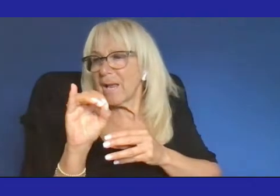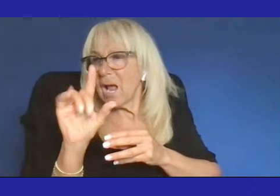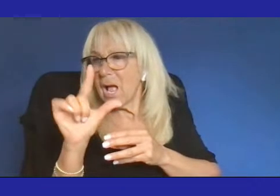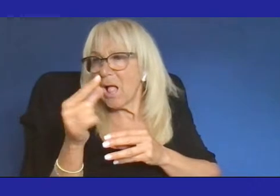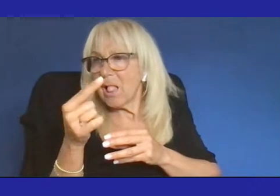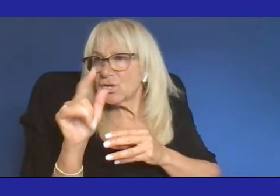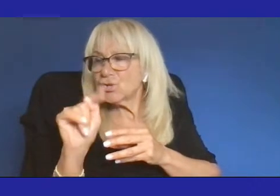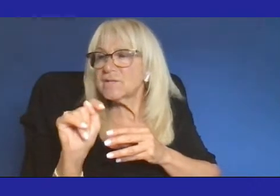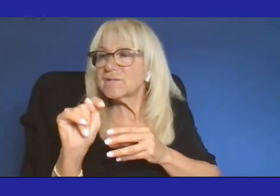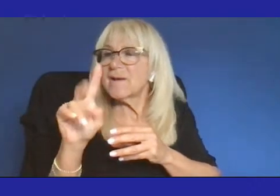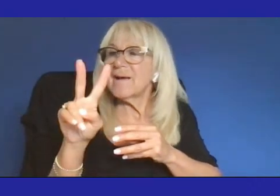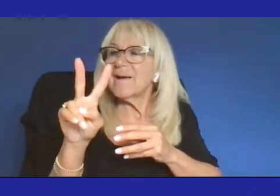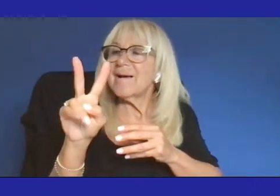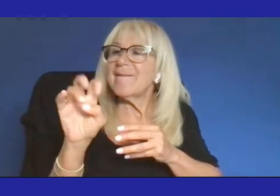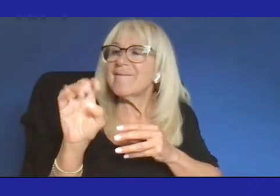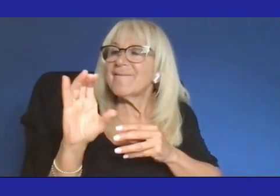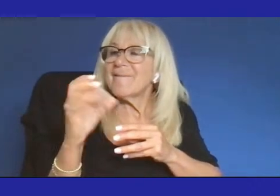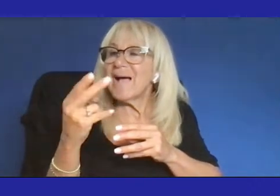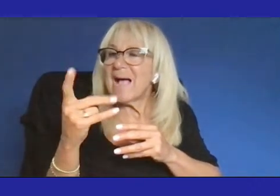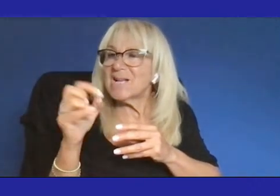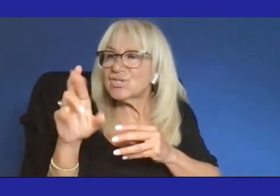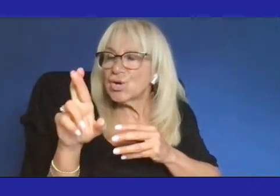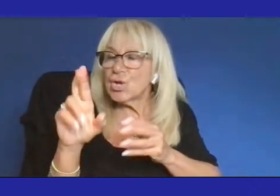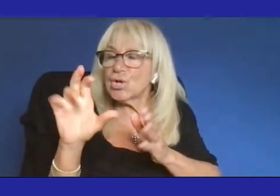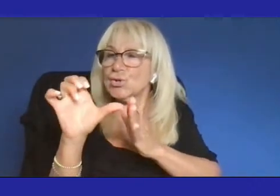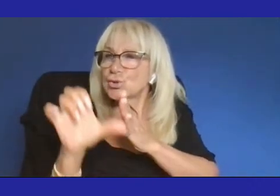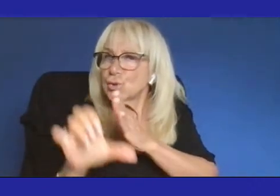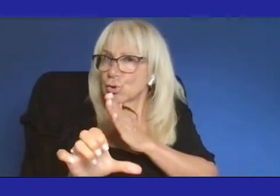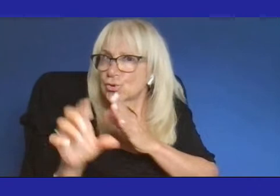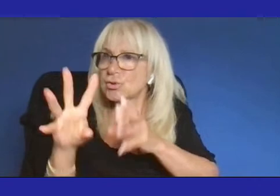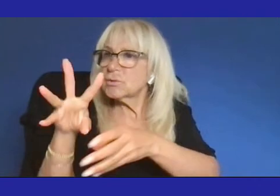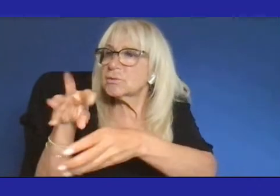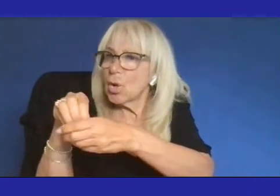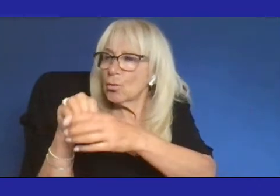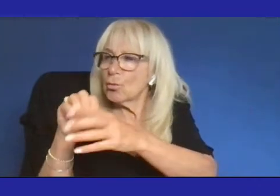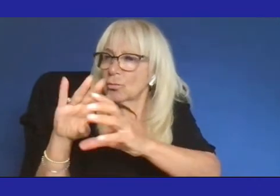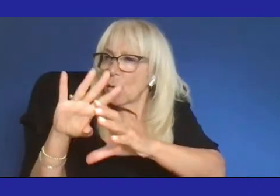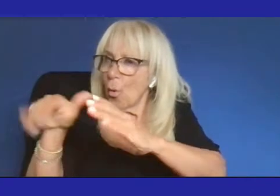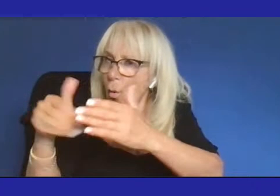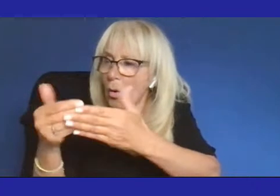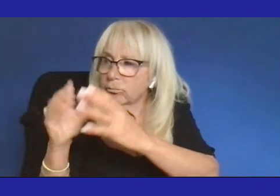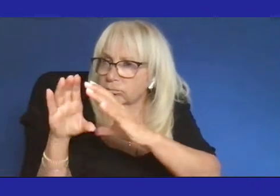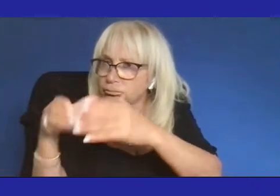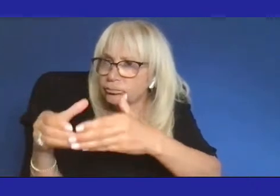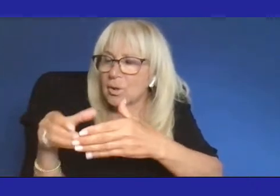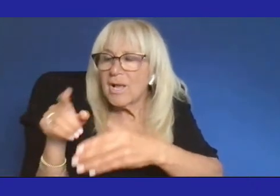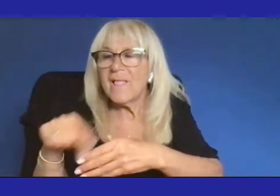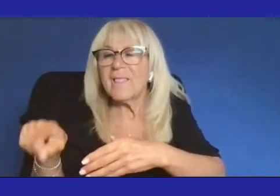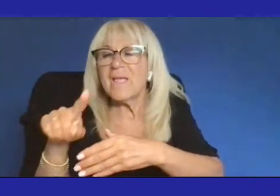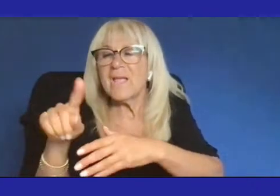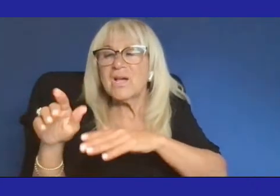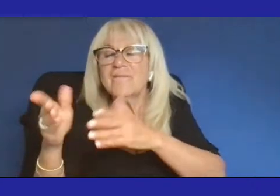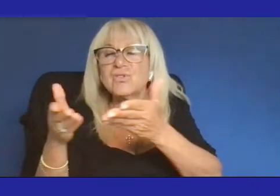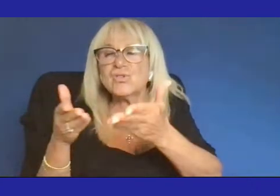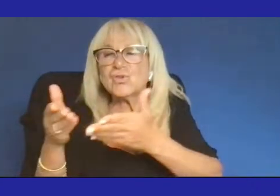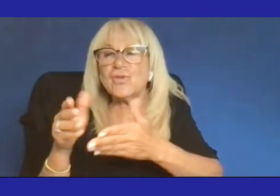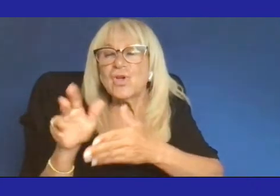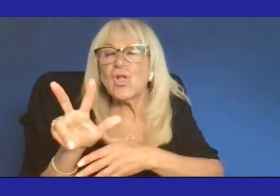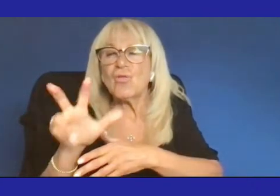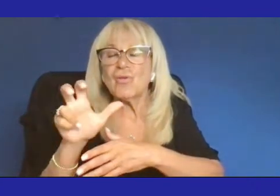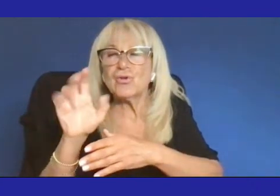and they today have served over 340,000 patients